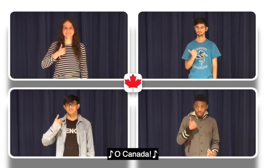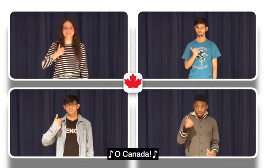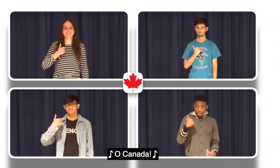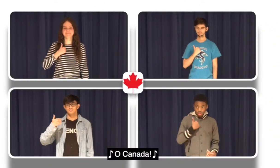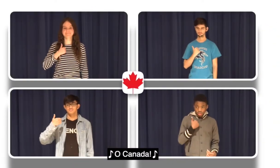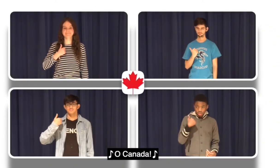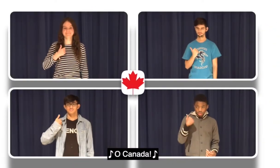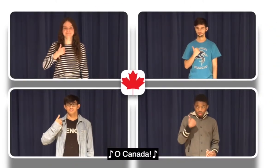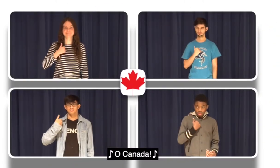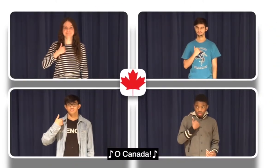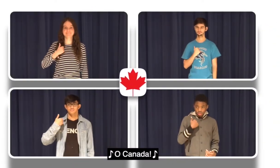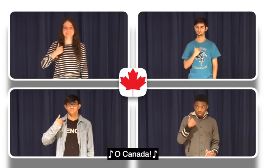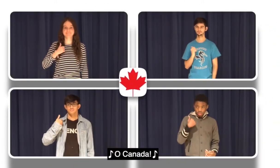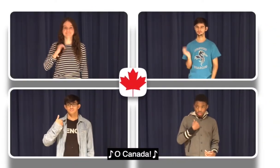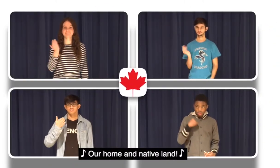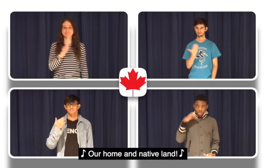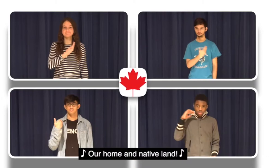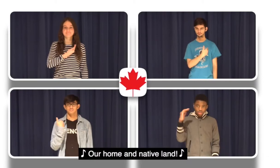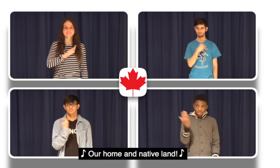Canada,